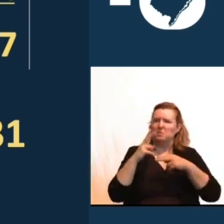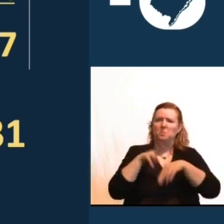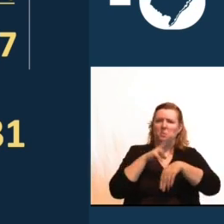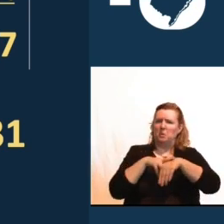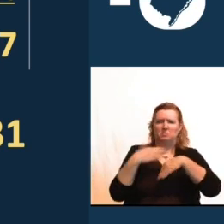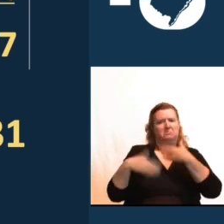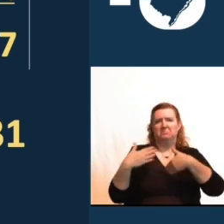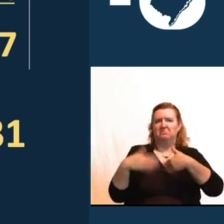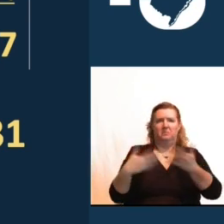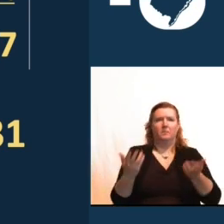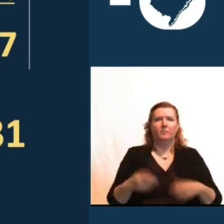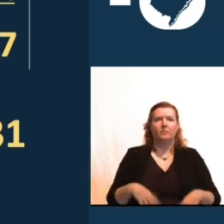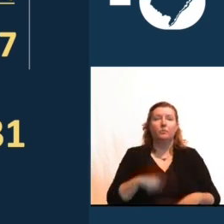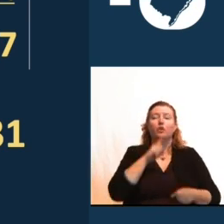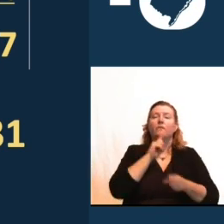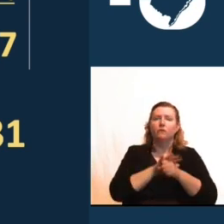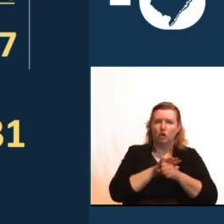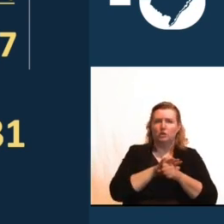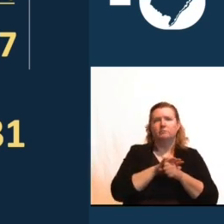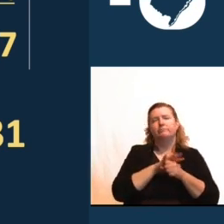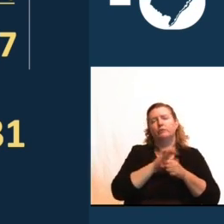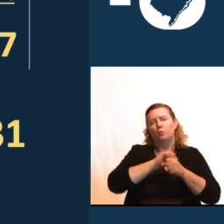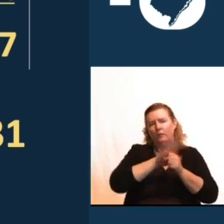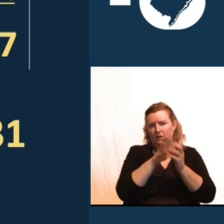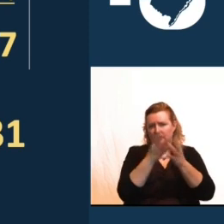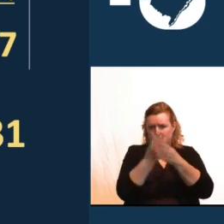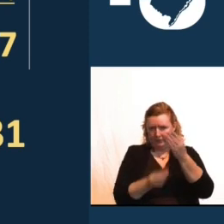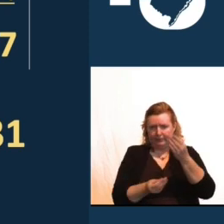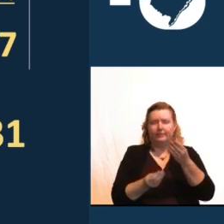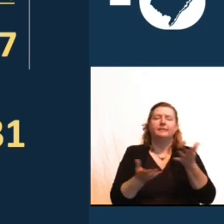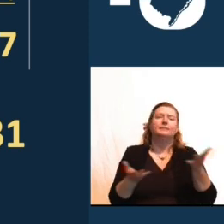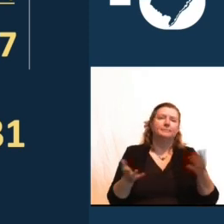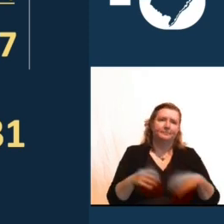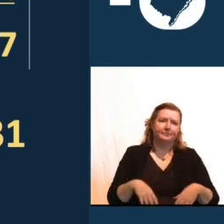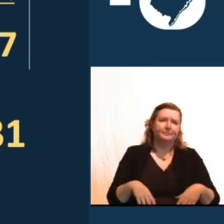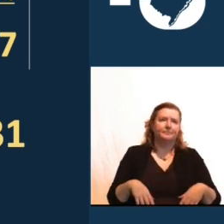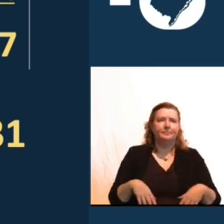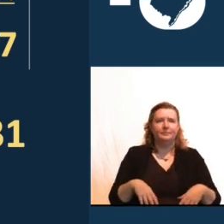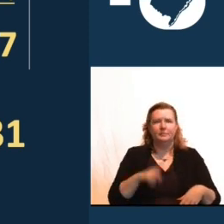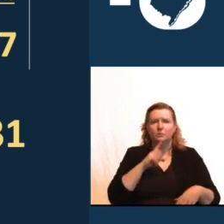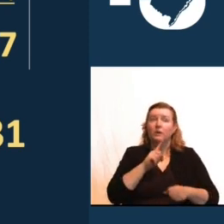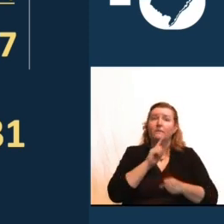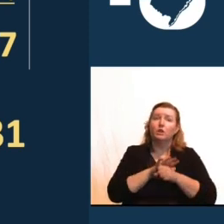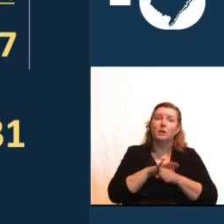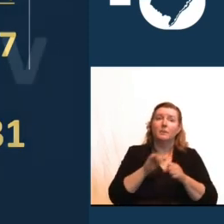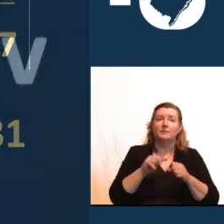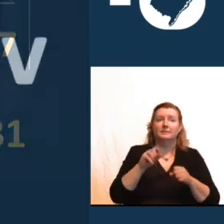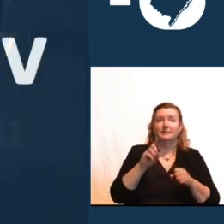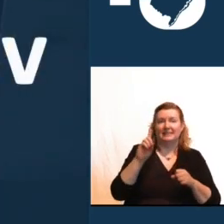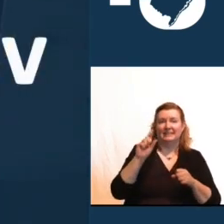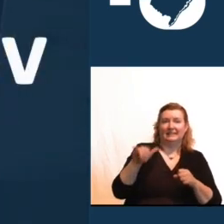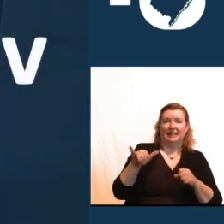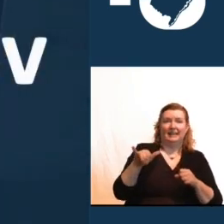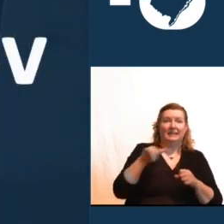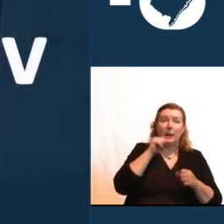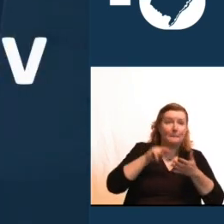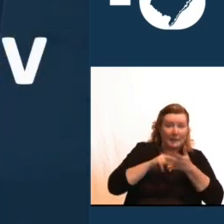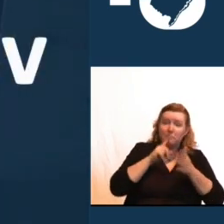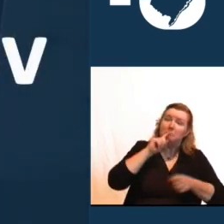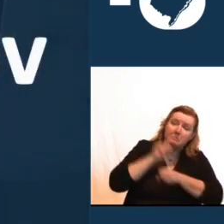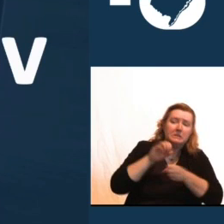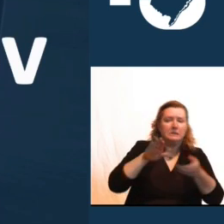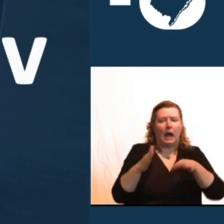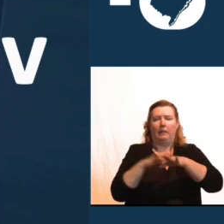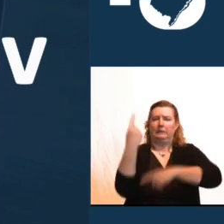were confirmed on those dates, not necessarily, in fact, not the folks who passed on those dates. Even though these briefings